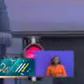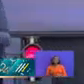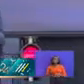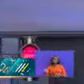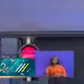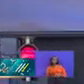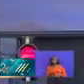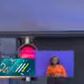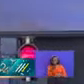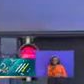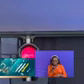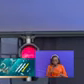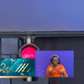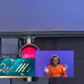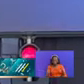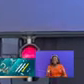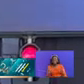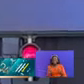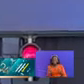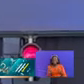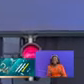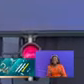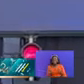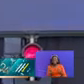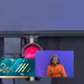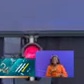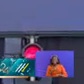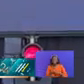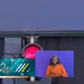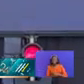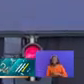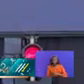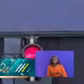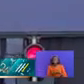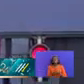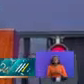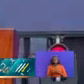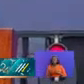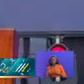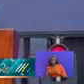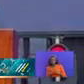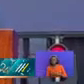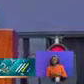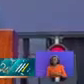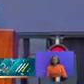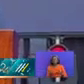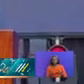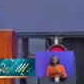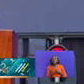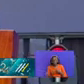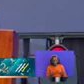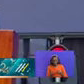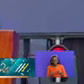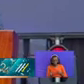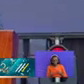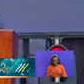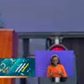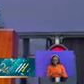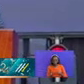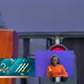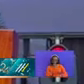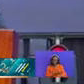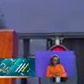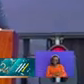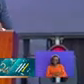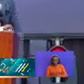12 who are controlling a school that when a daughter enters that school if they not well prayed